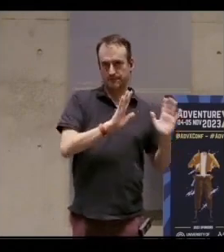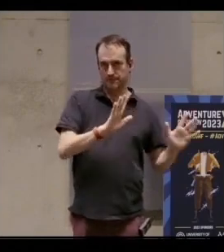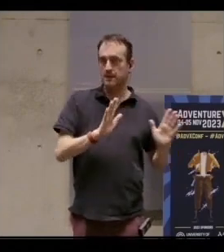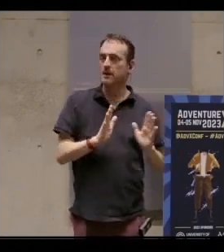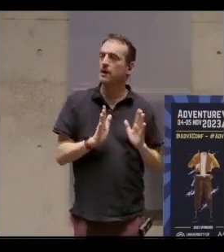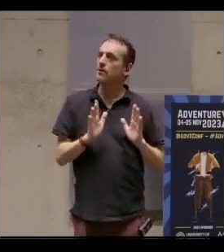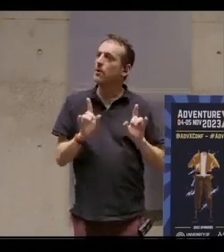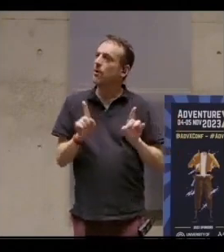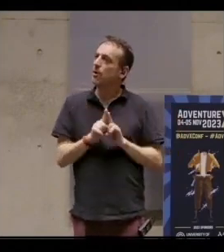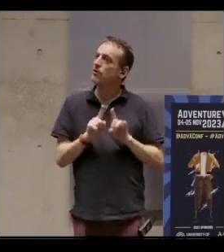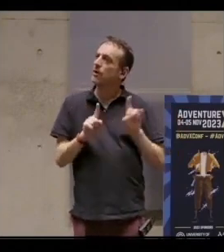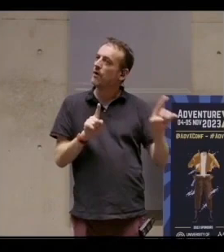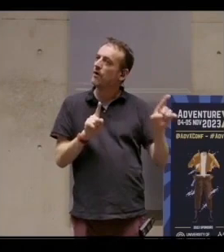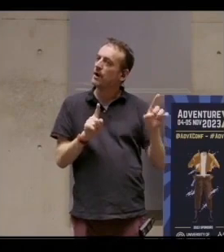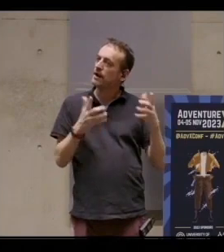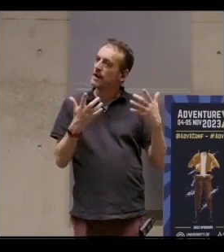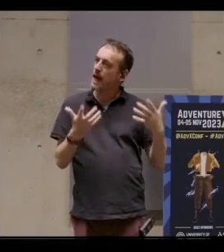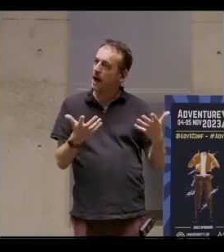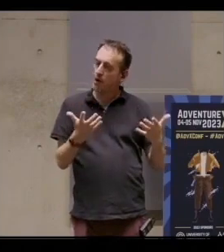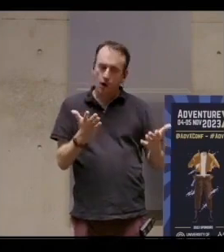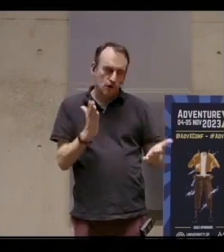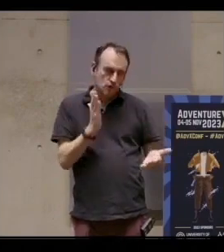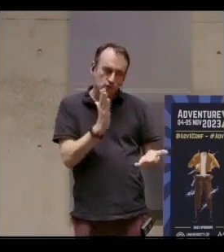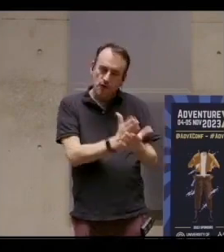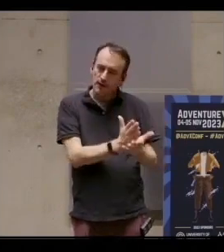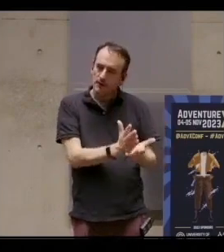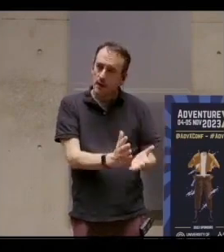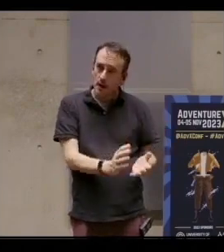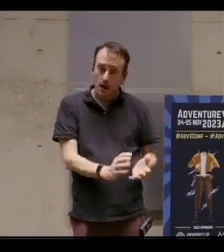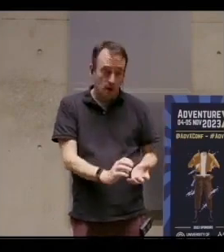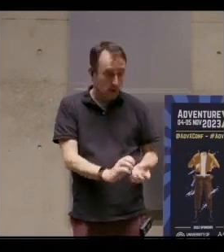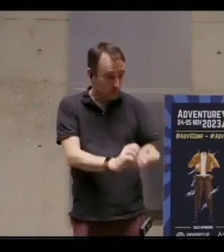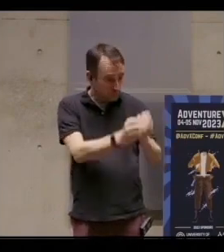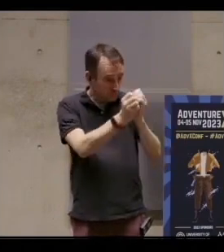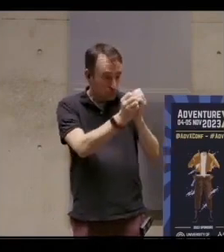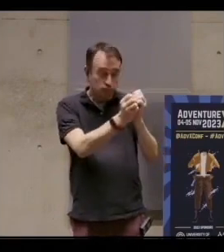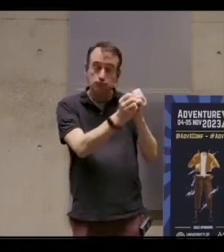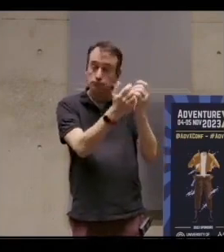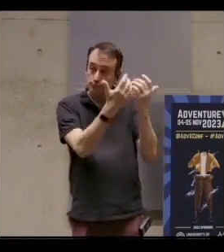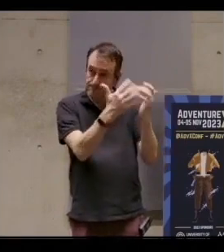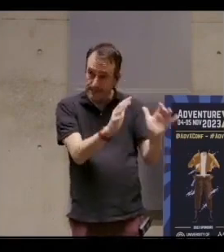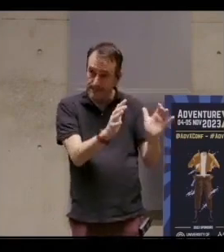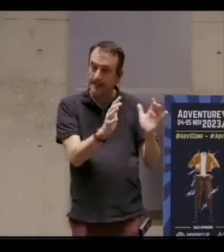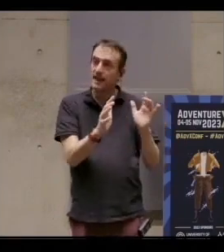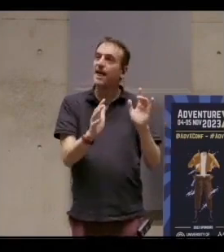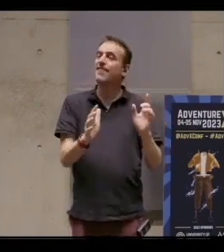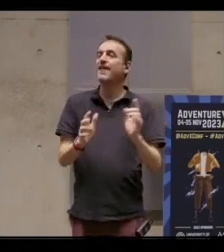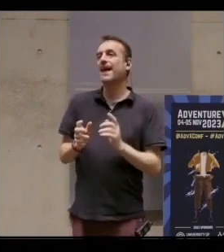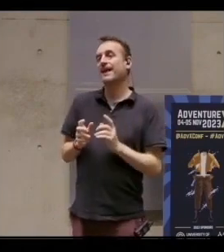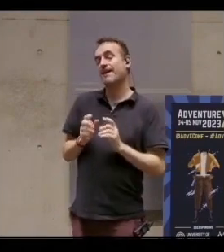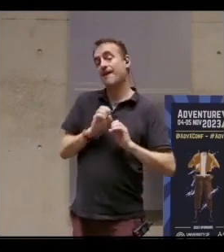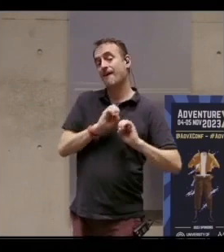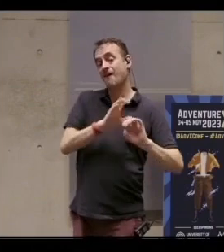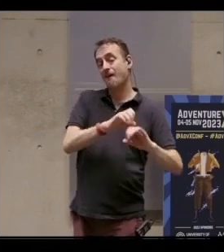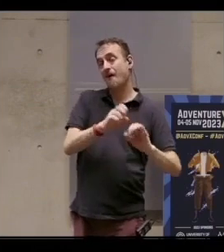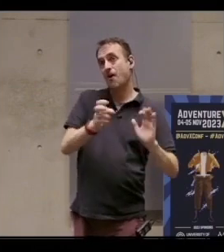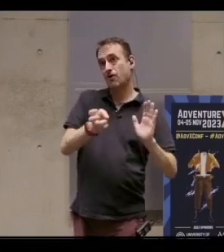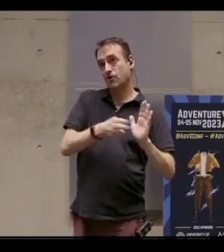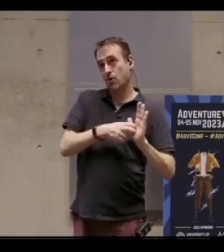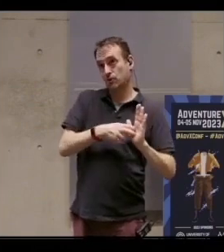actors notes on their performances, which is most of what we do when things go wrong. That's mostly how we problem